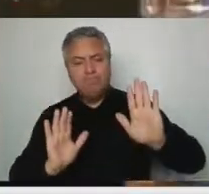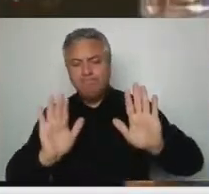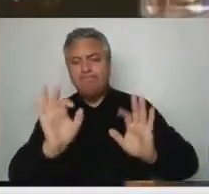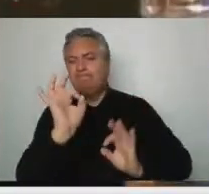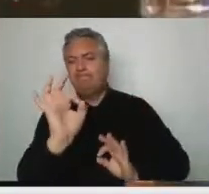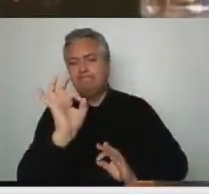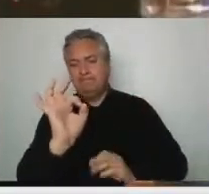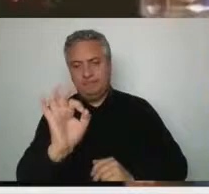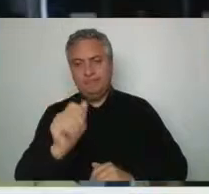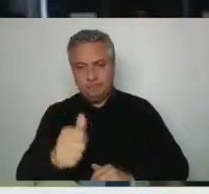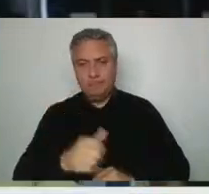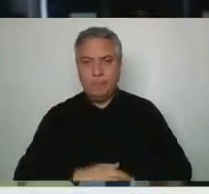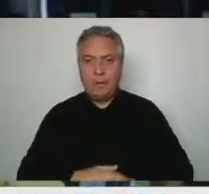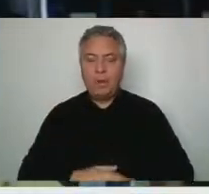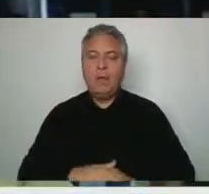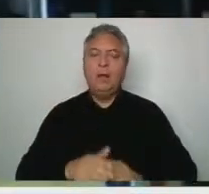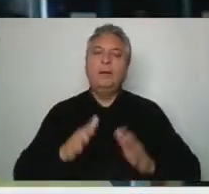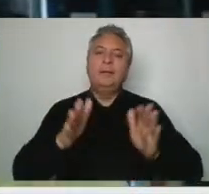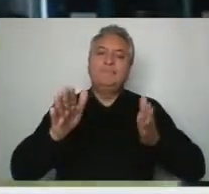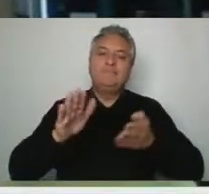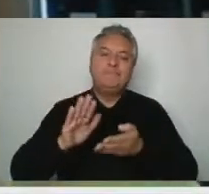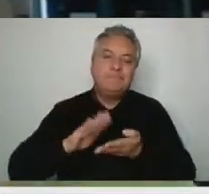Yes, perfect.